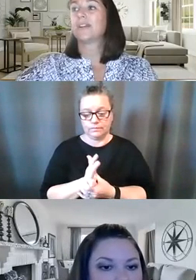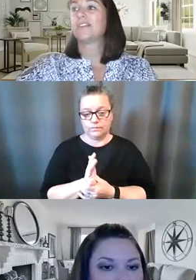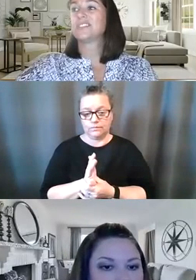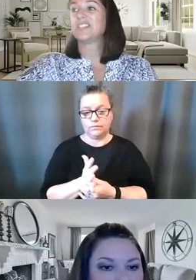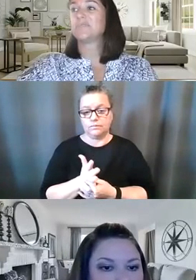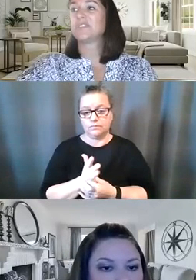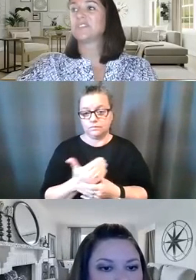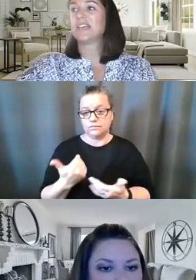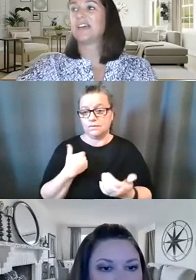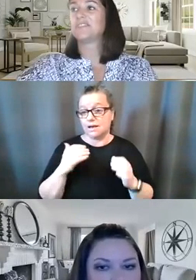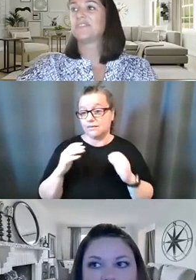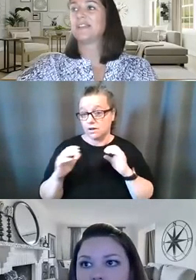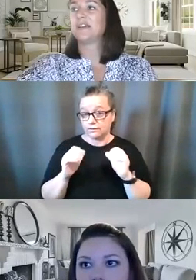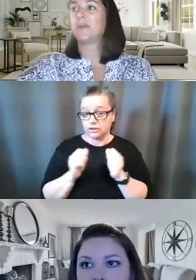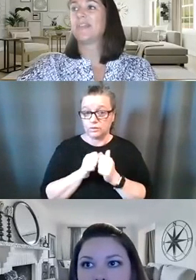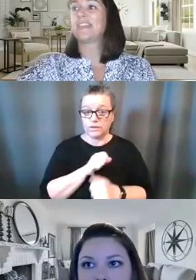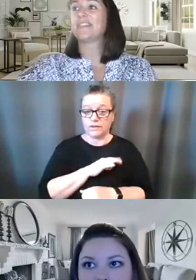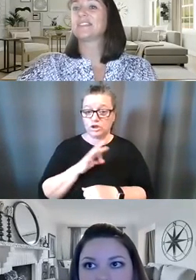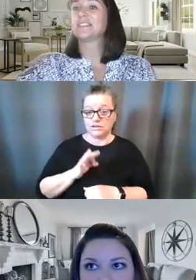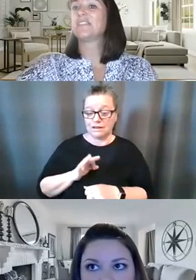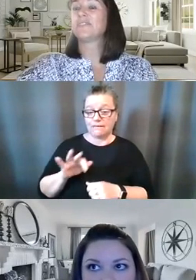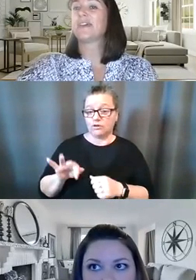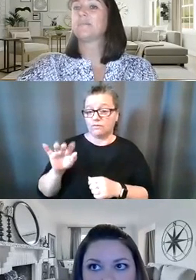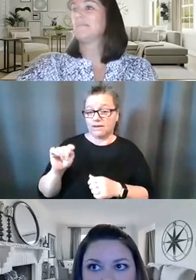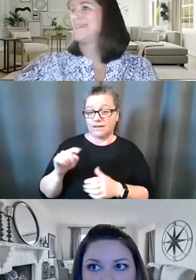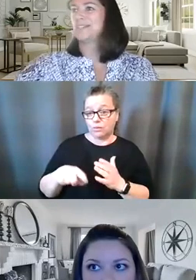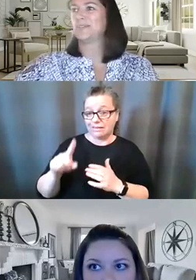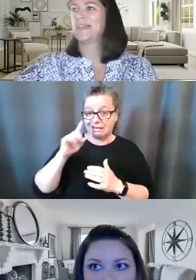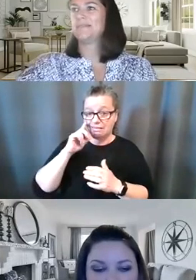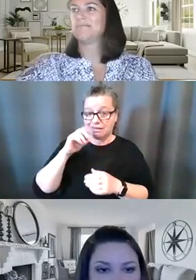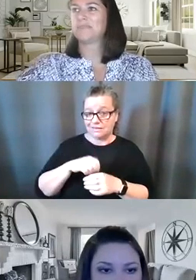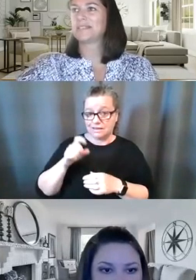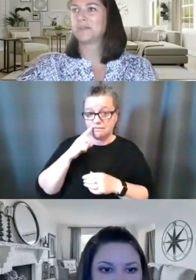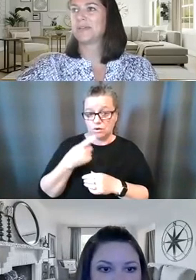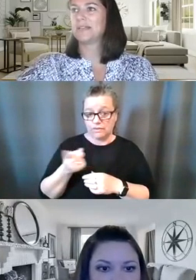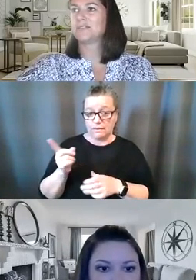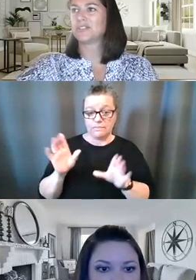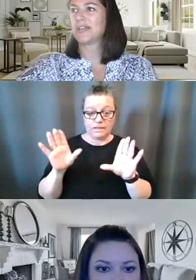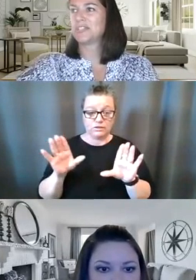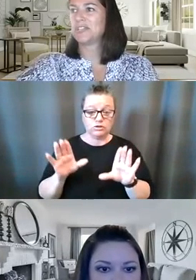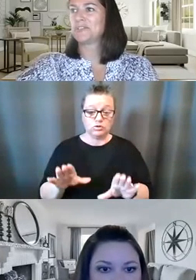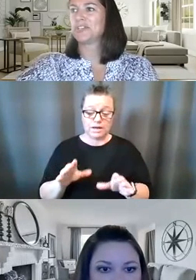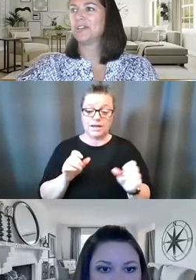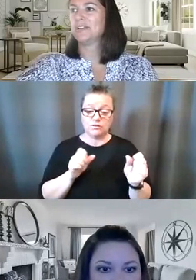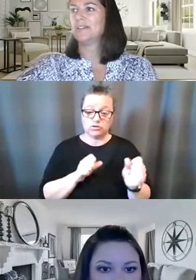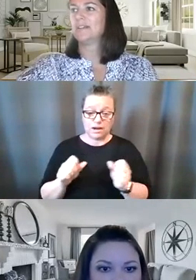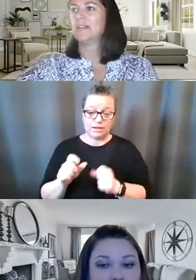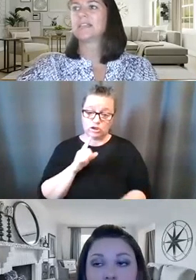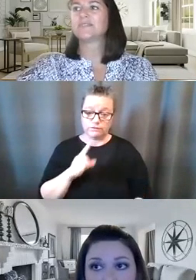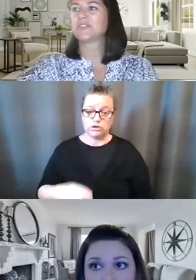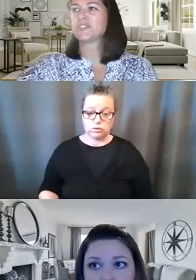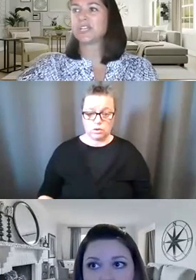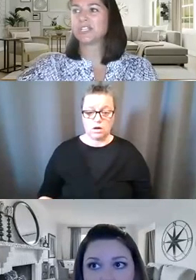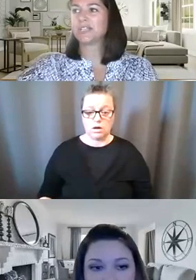Have a conversation with your staff to find out what they think is in it for them. That's a great strategy for sure.